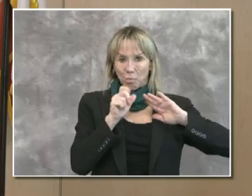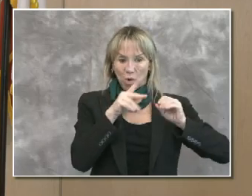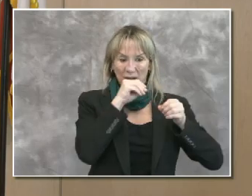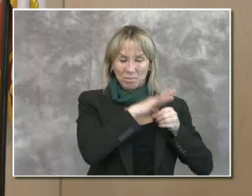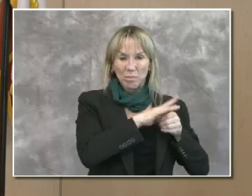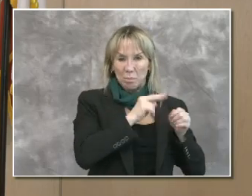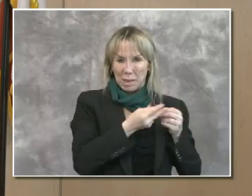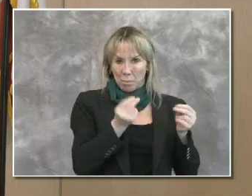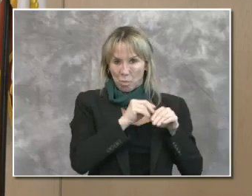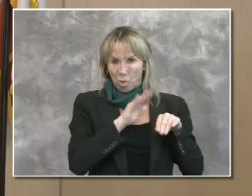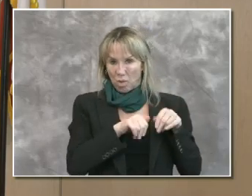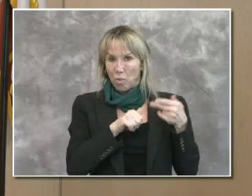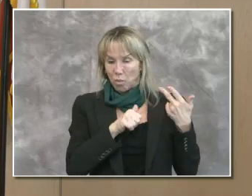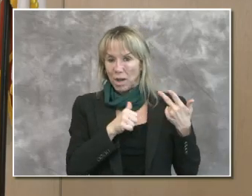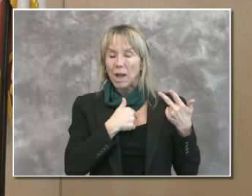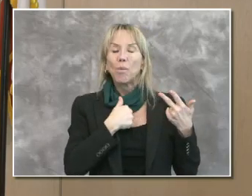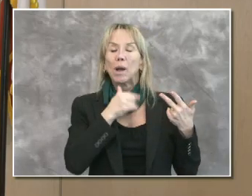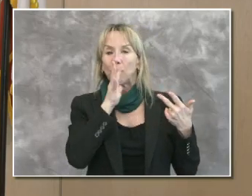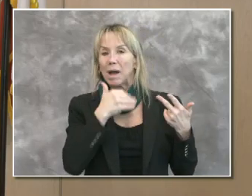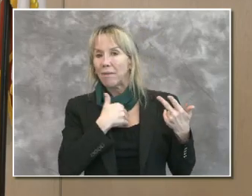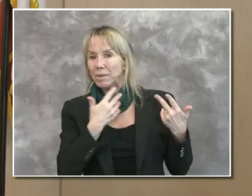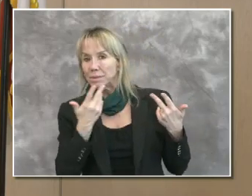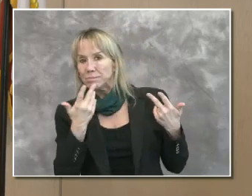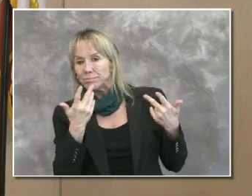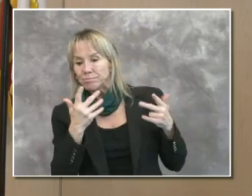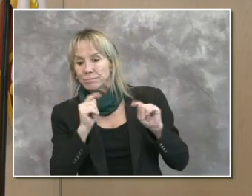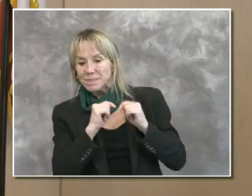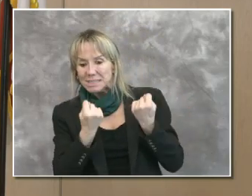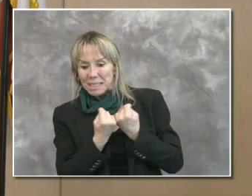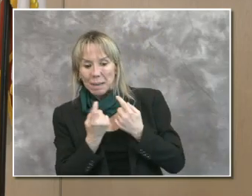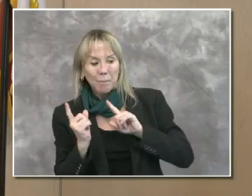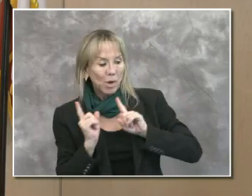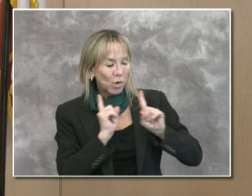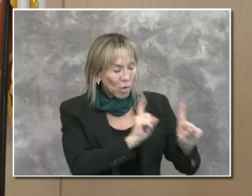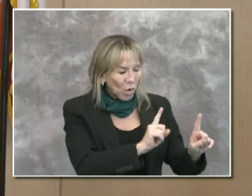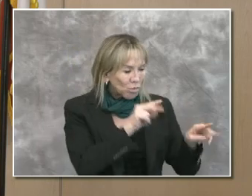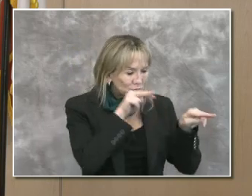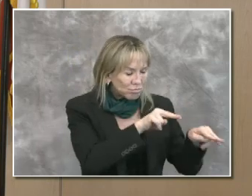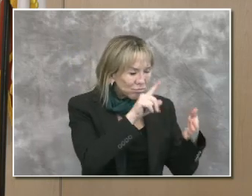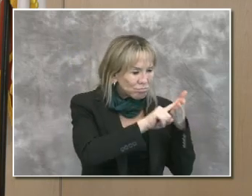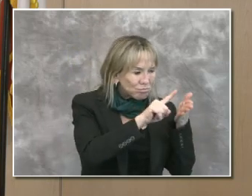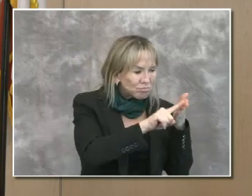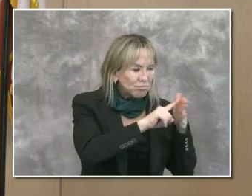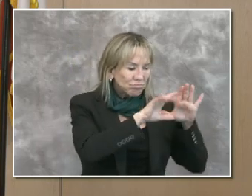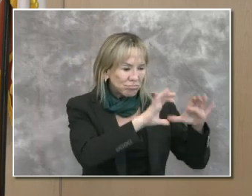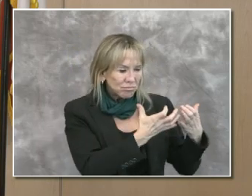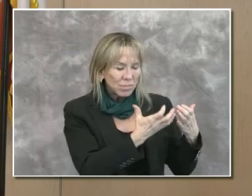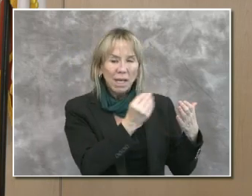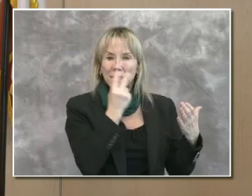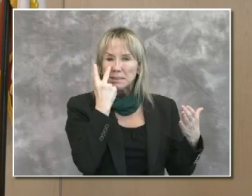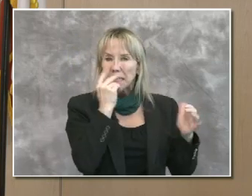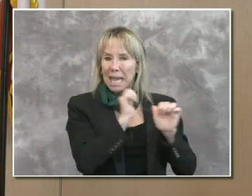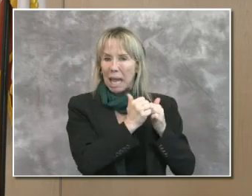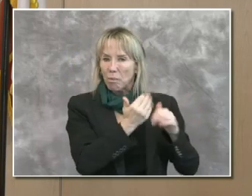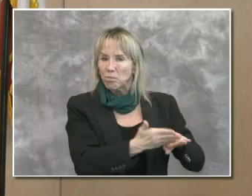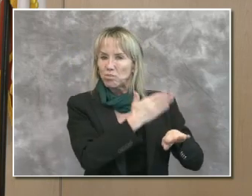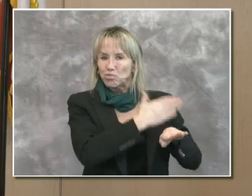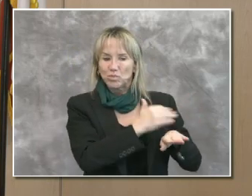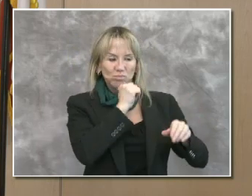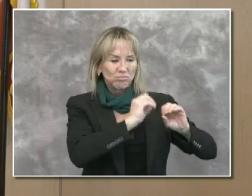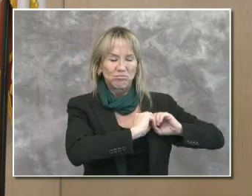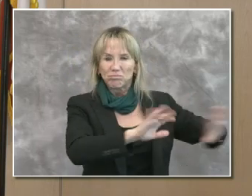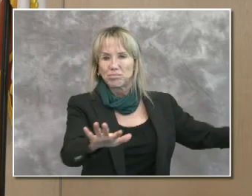the location and identify infection control and prevention measures and opportunities for improvement.